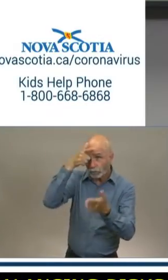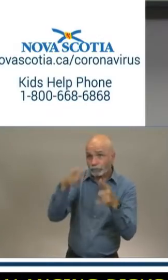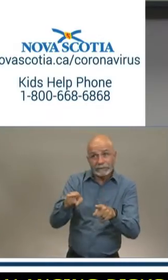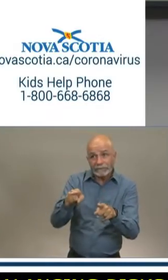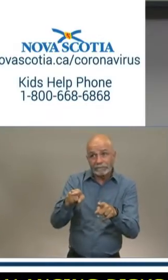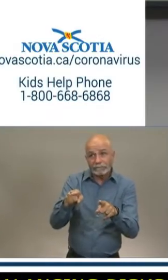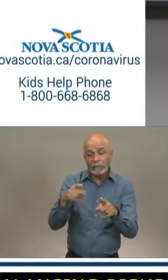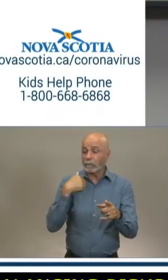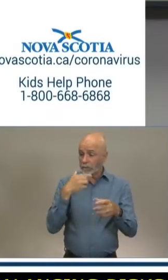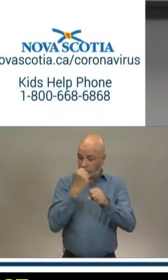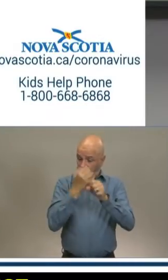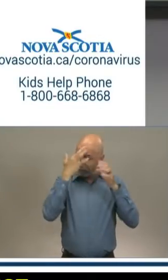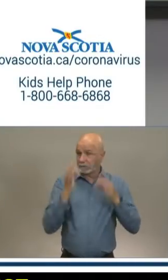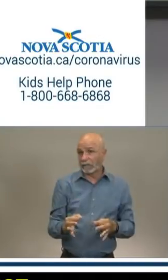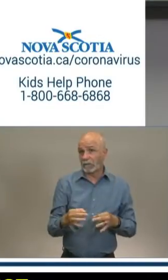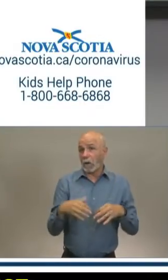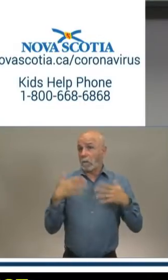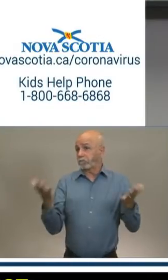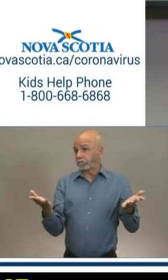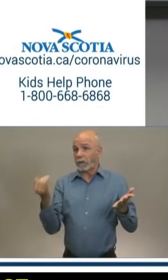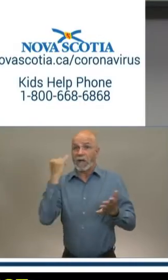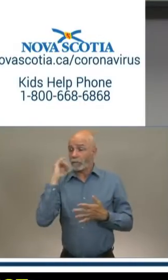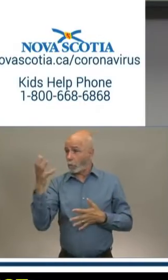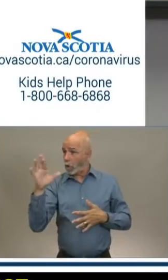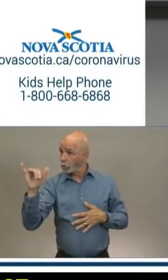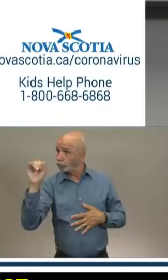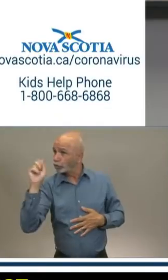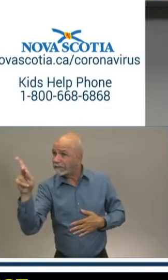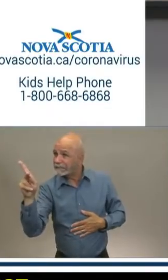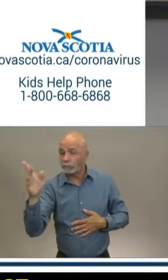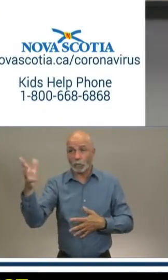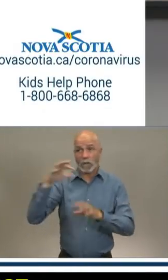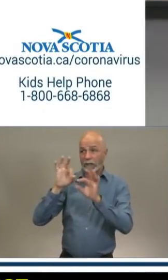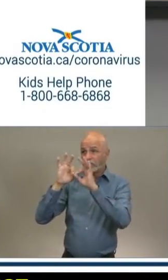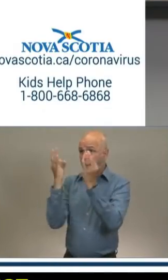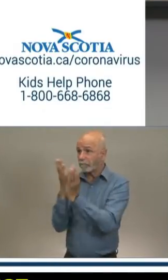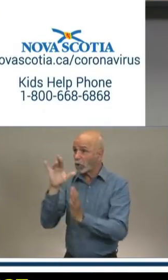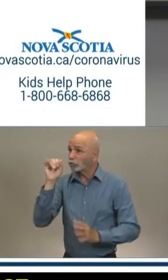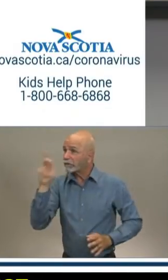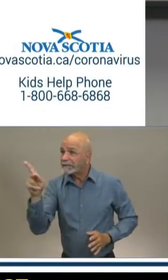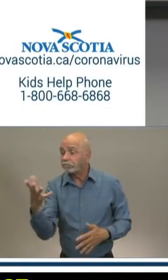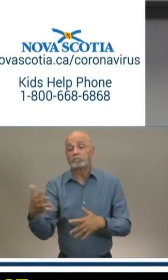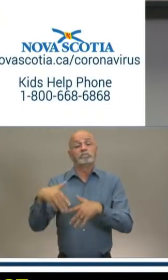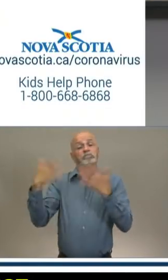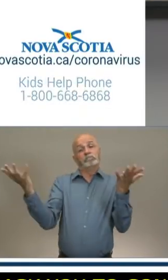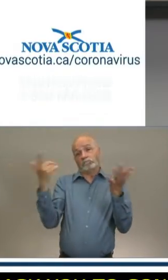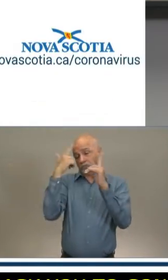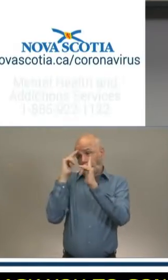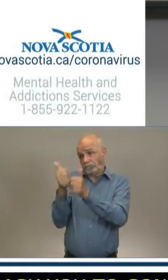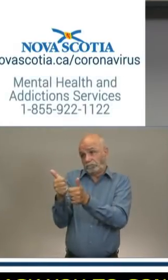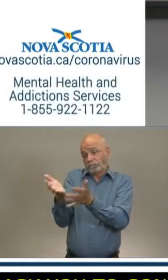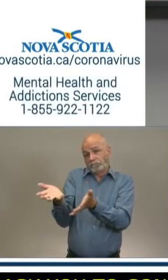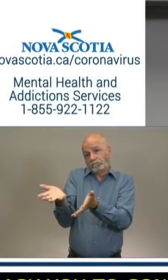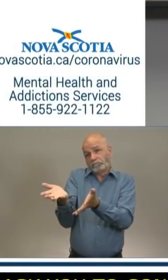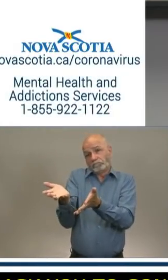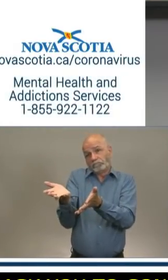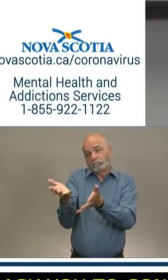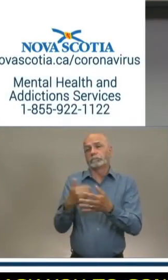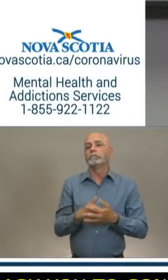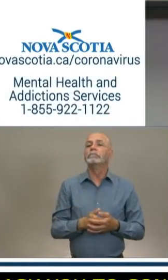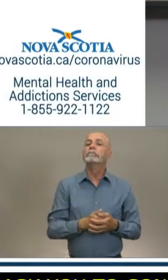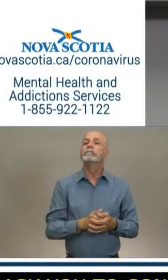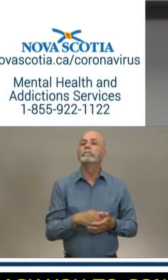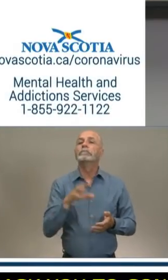willing to accept for yourself, your family, and your community. Every step towards reopening carries some